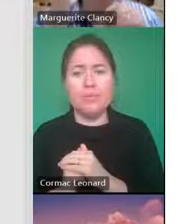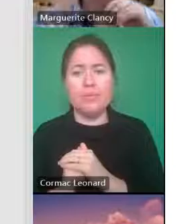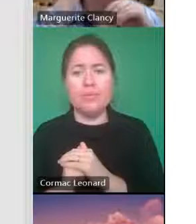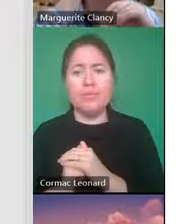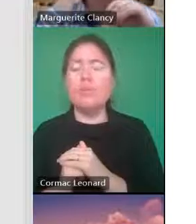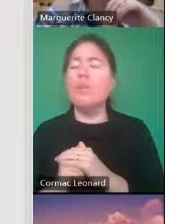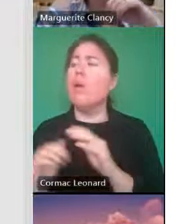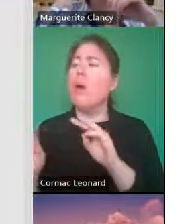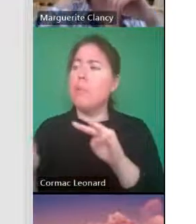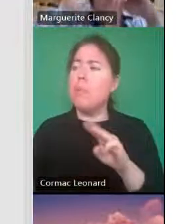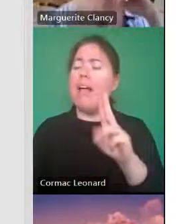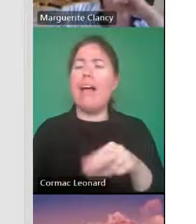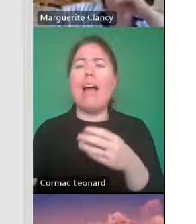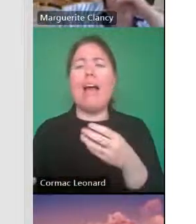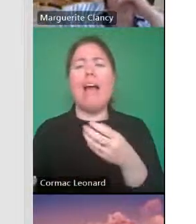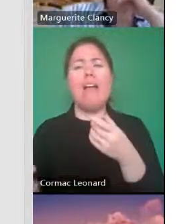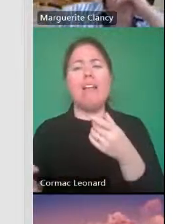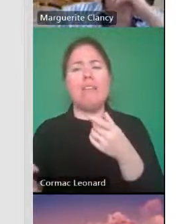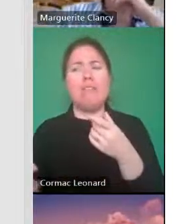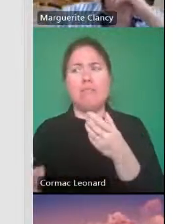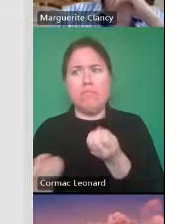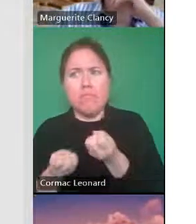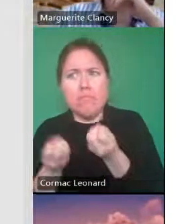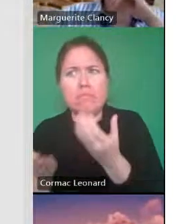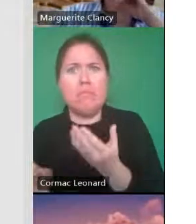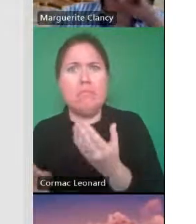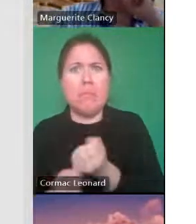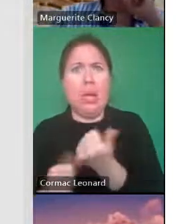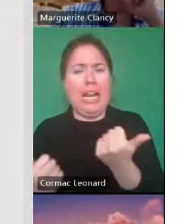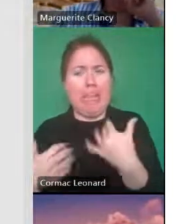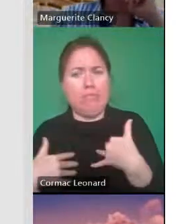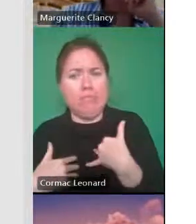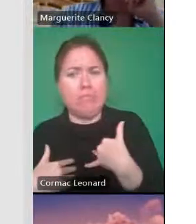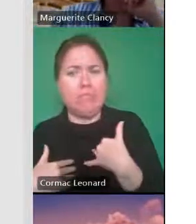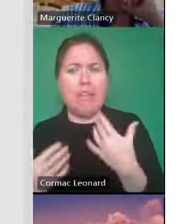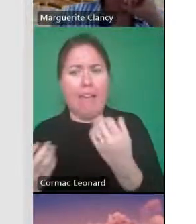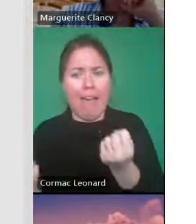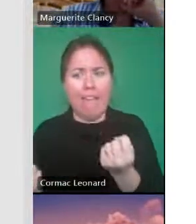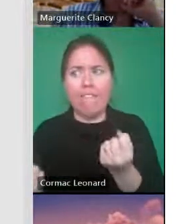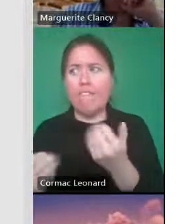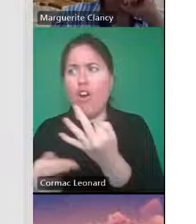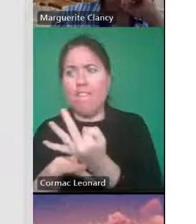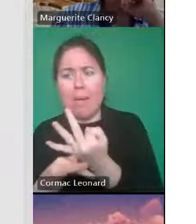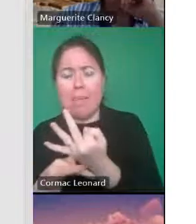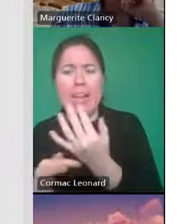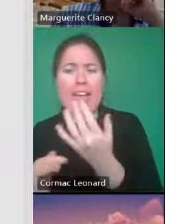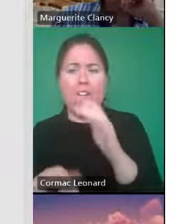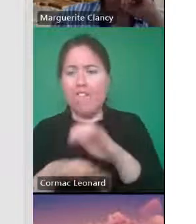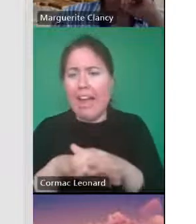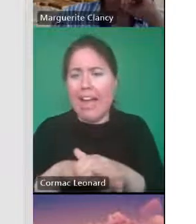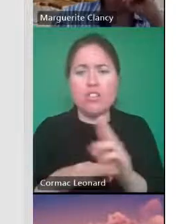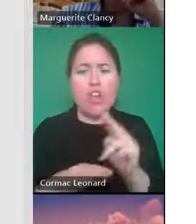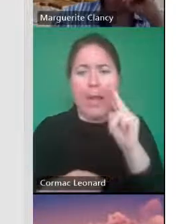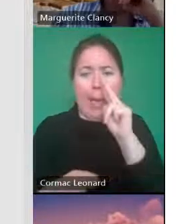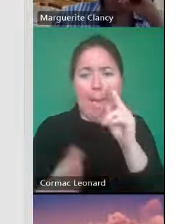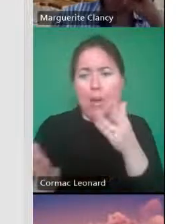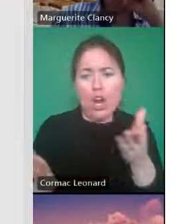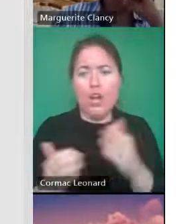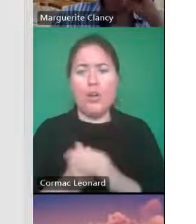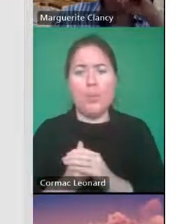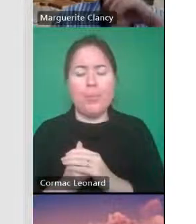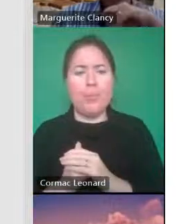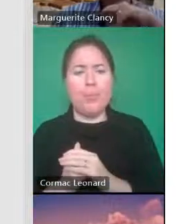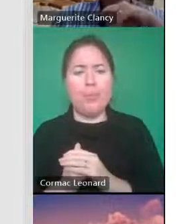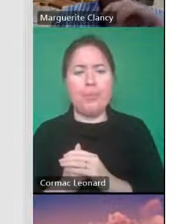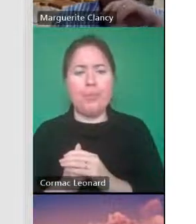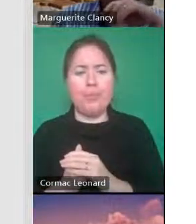us their own story about something they're worried about for themselves, a family member, a friend or a neighbour. I think